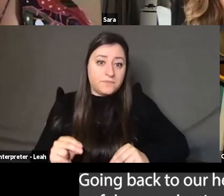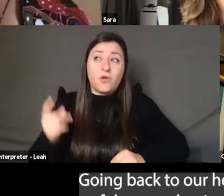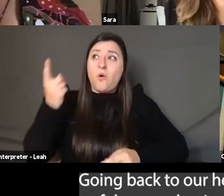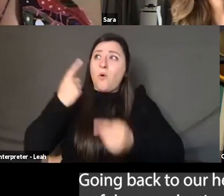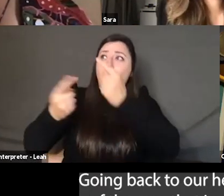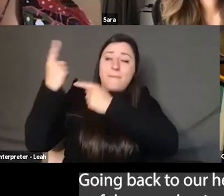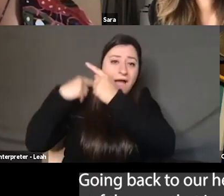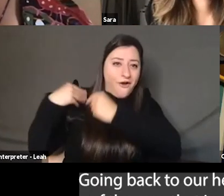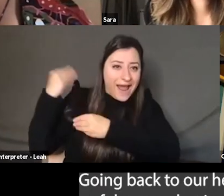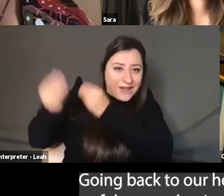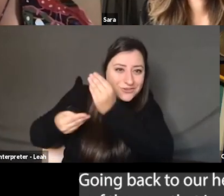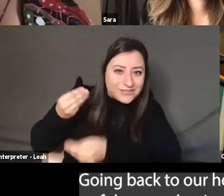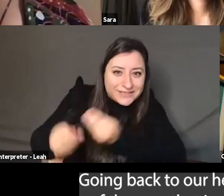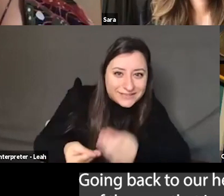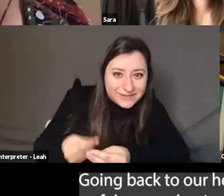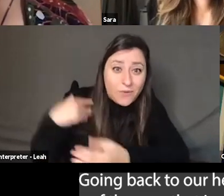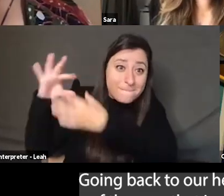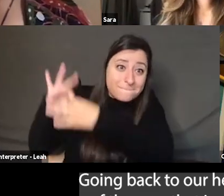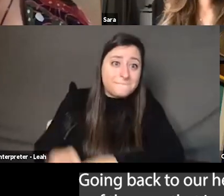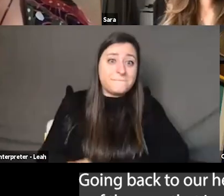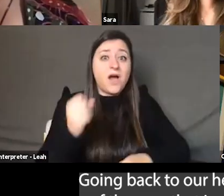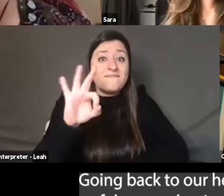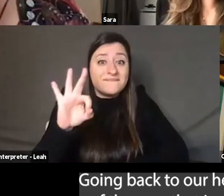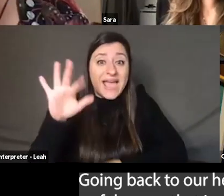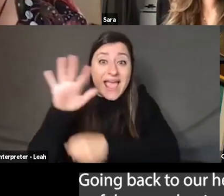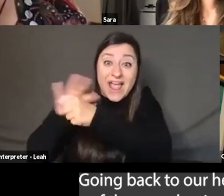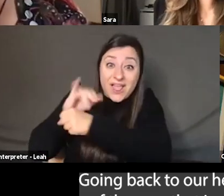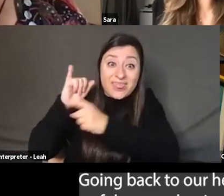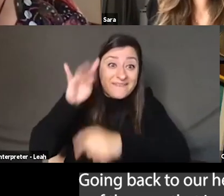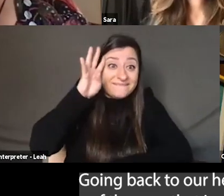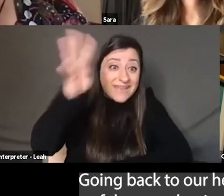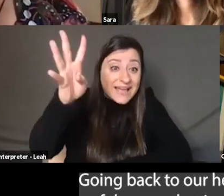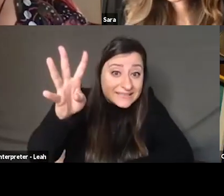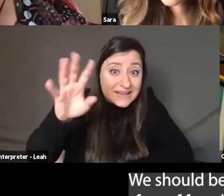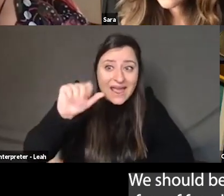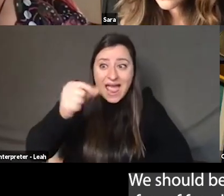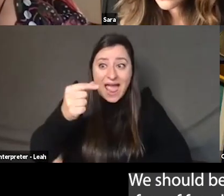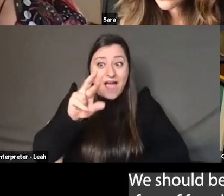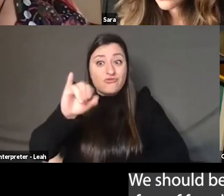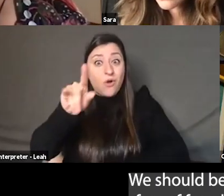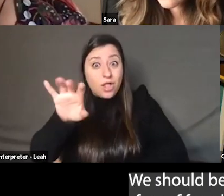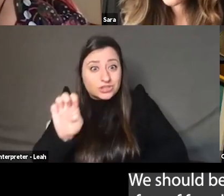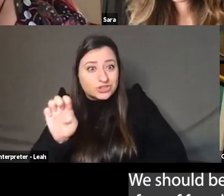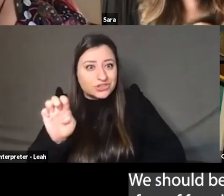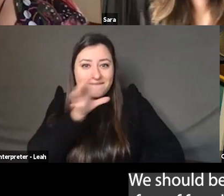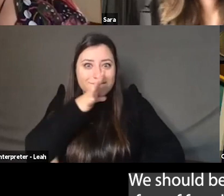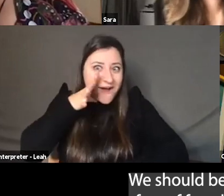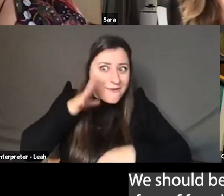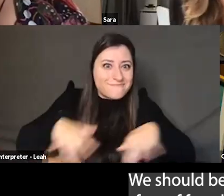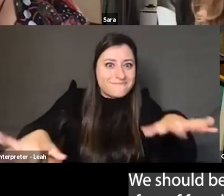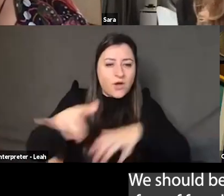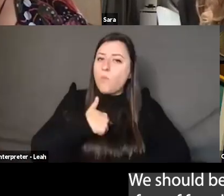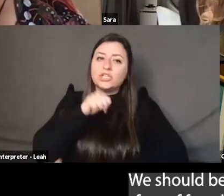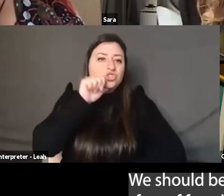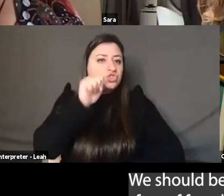we are part of the area that invented agriculture. We shouldn't be in constant